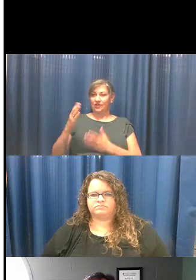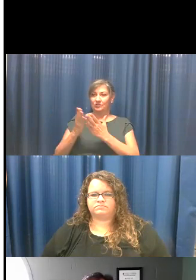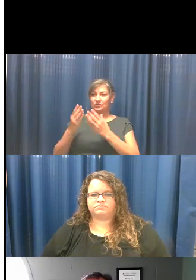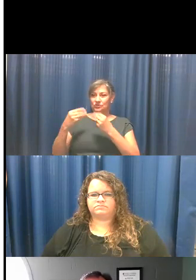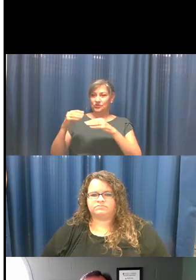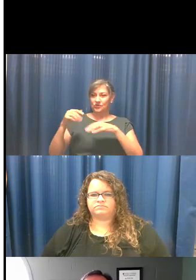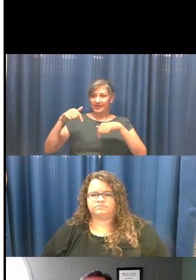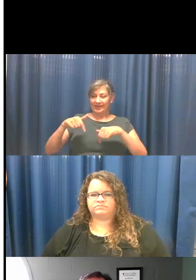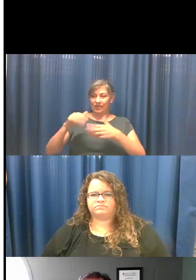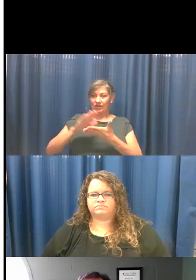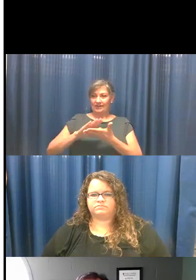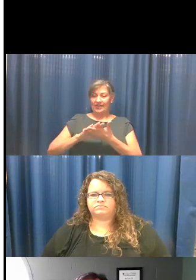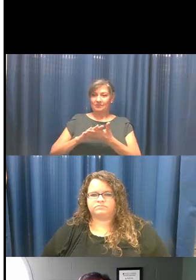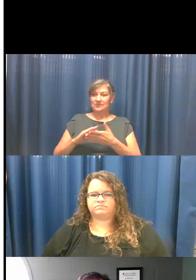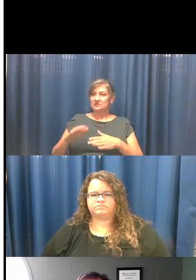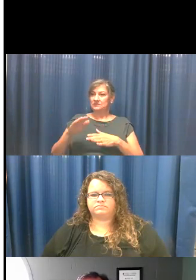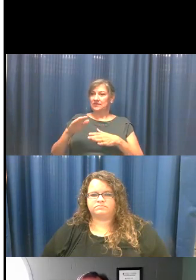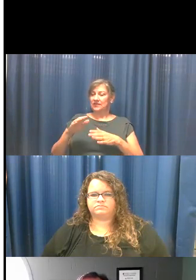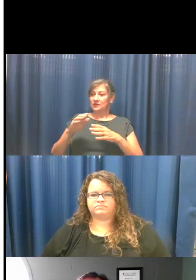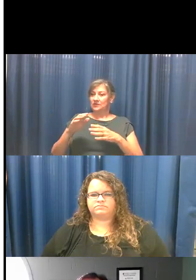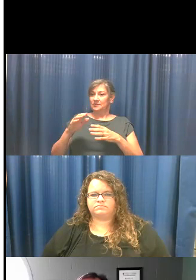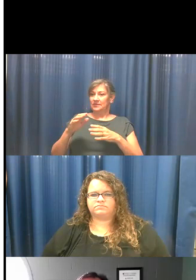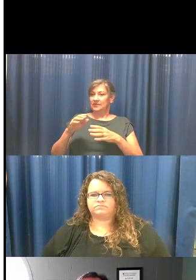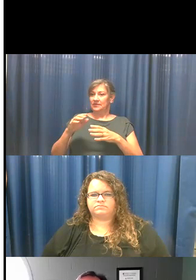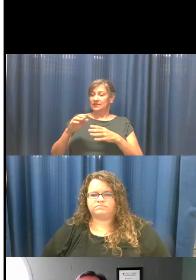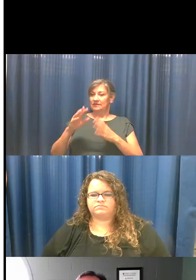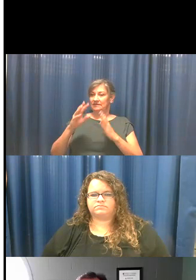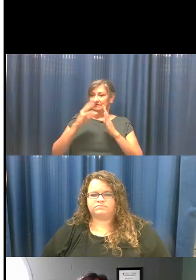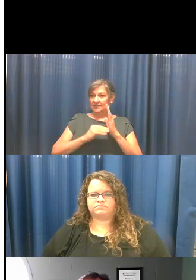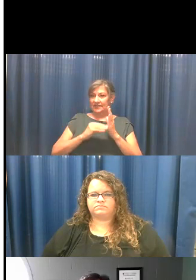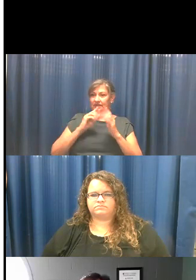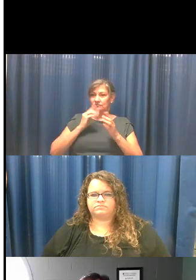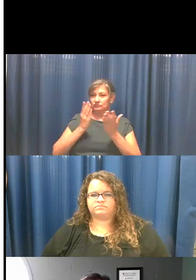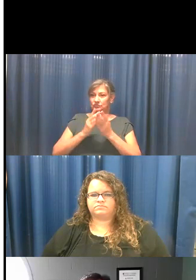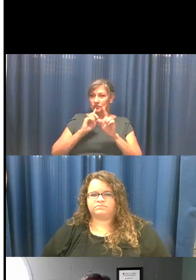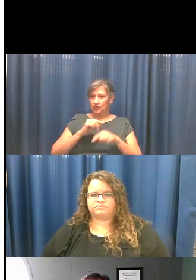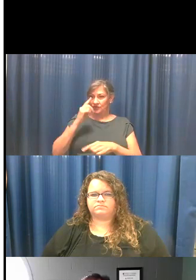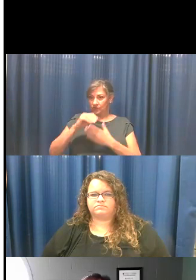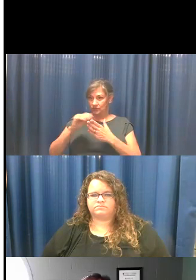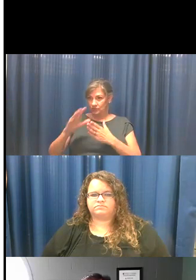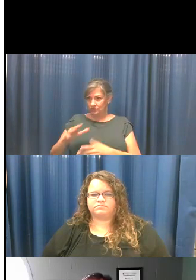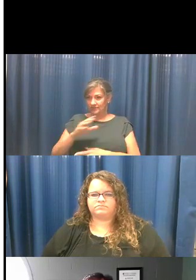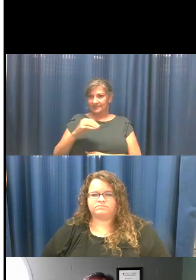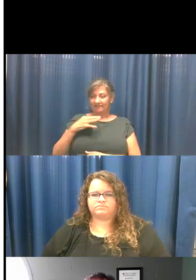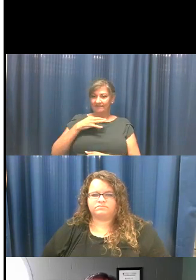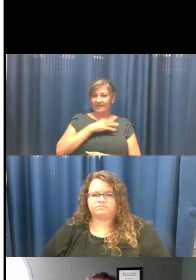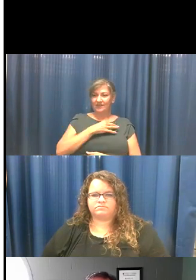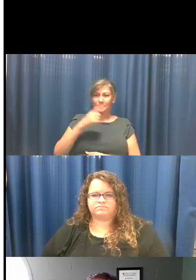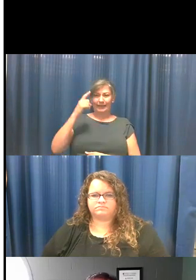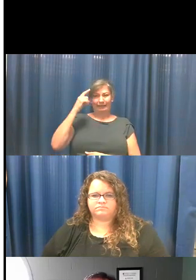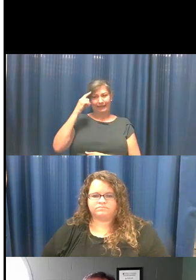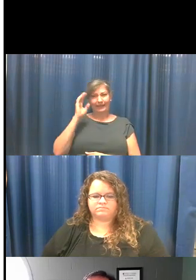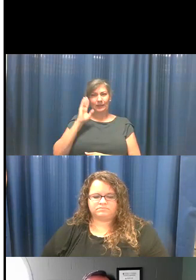be fulfilling book orders for students and working with faculty. We expect this really to be invisible